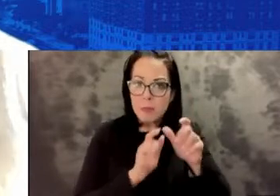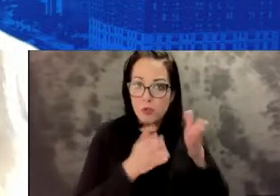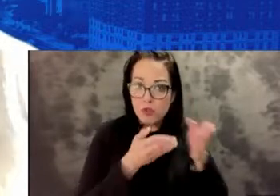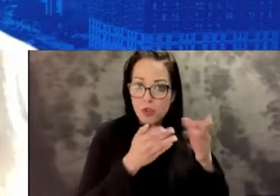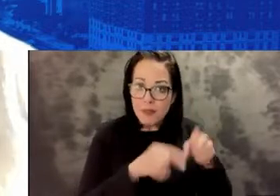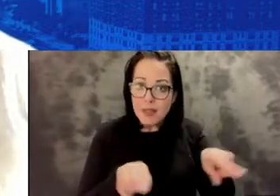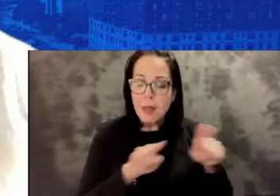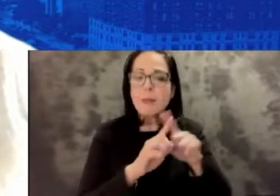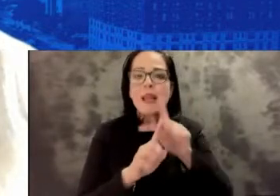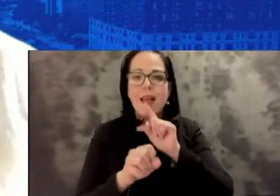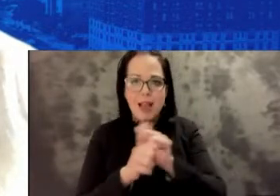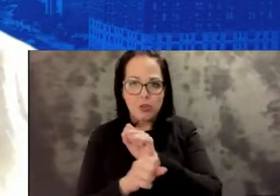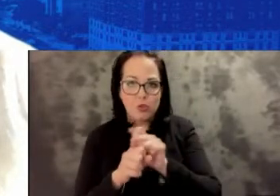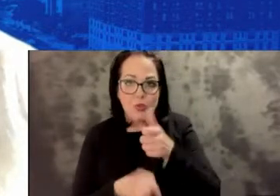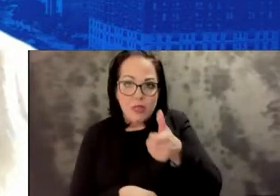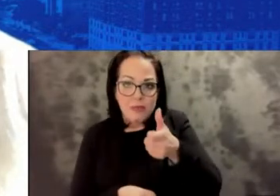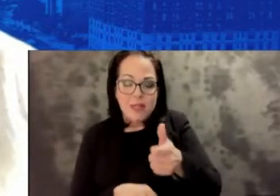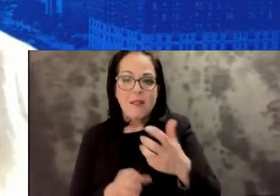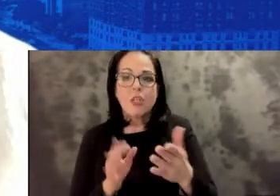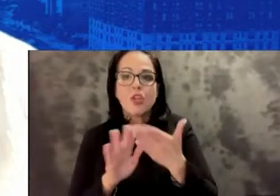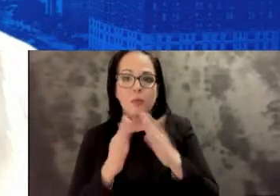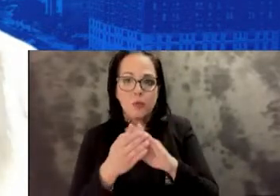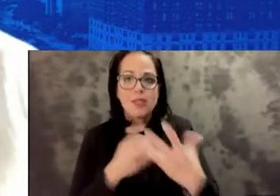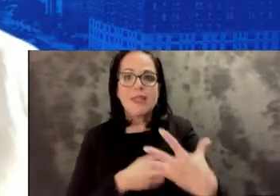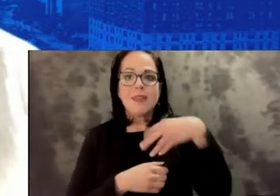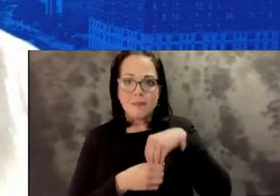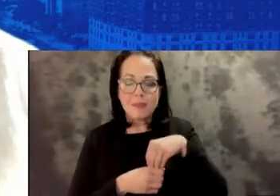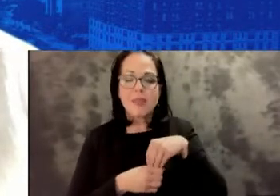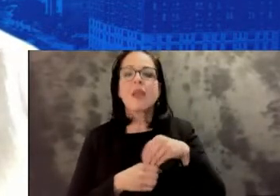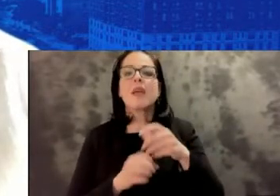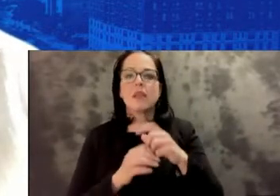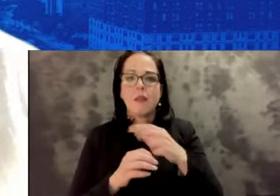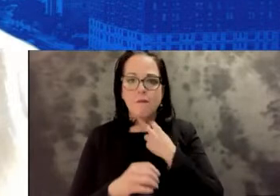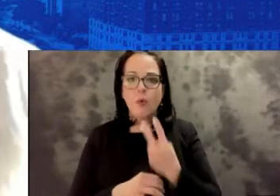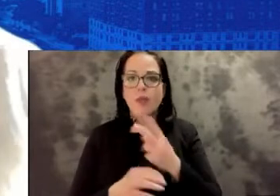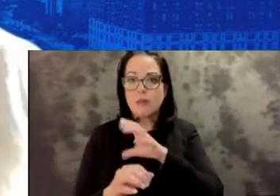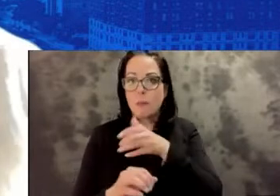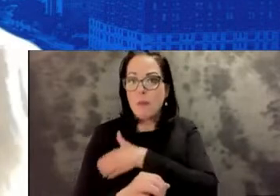communities that gives them a voice and power in making these decisions.